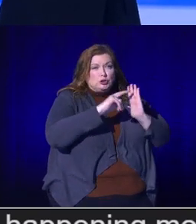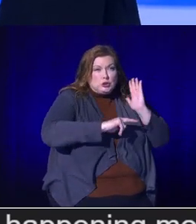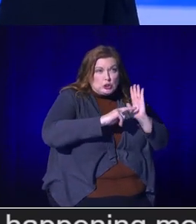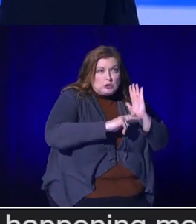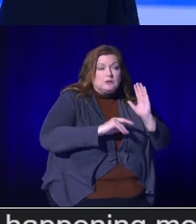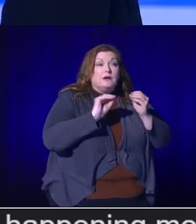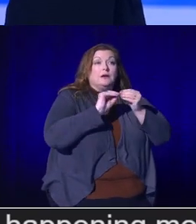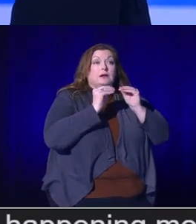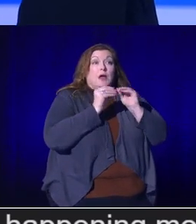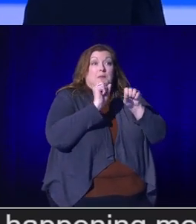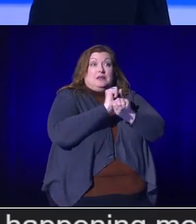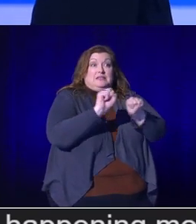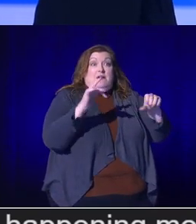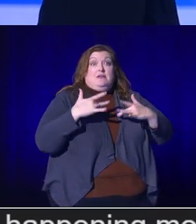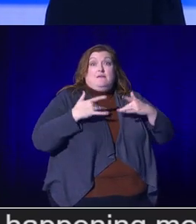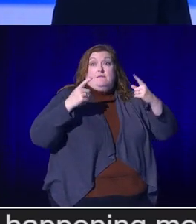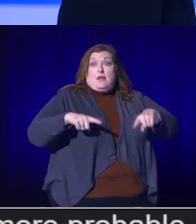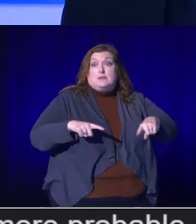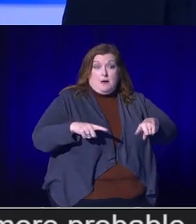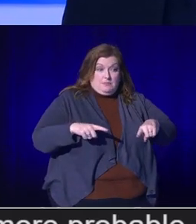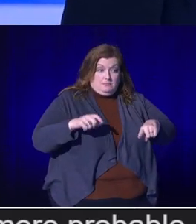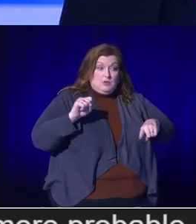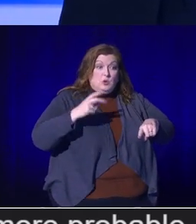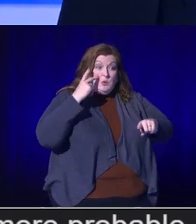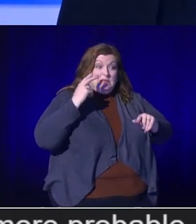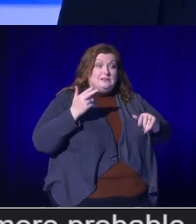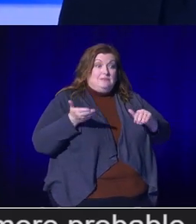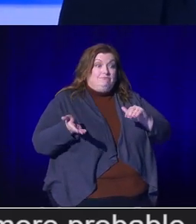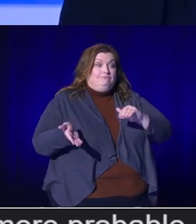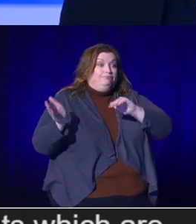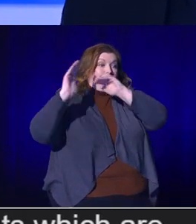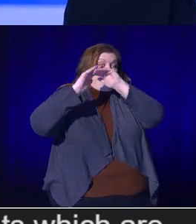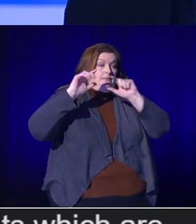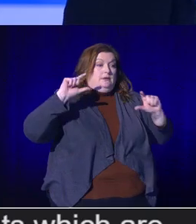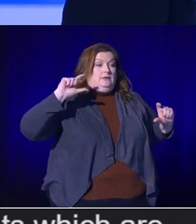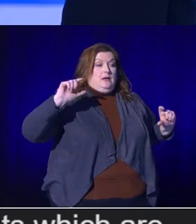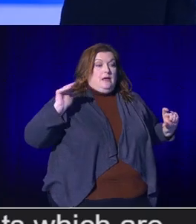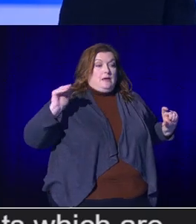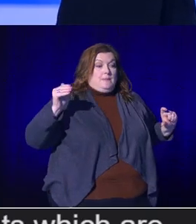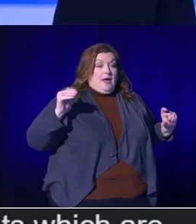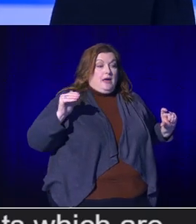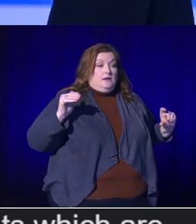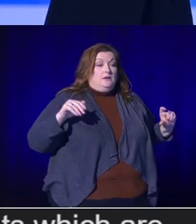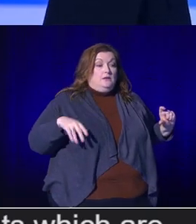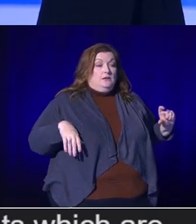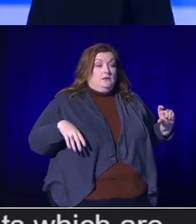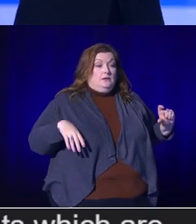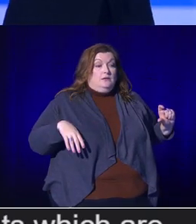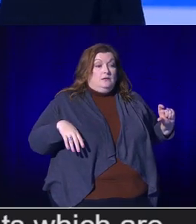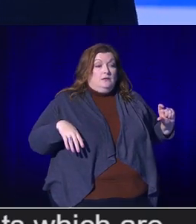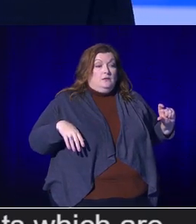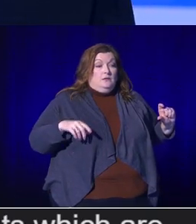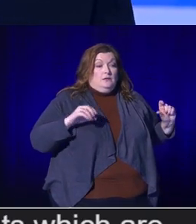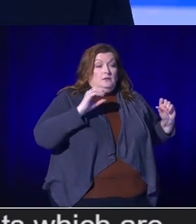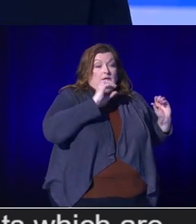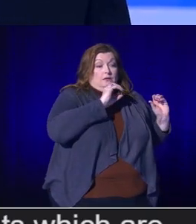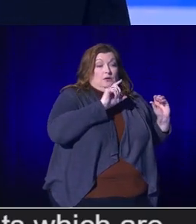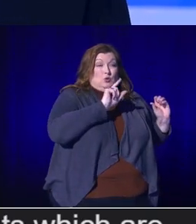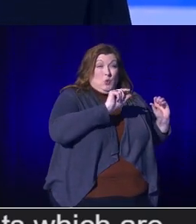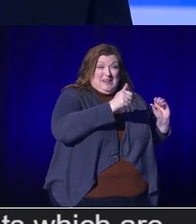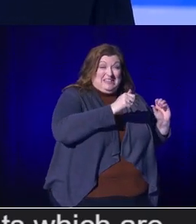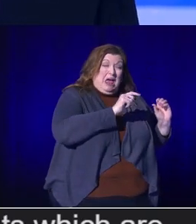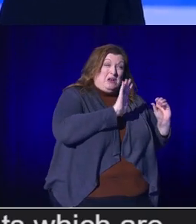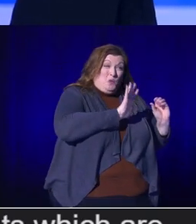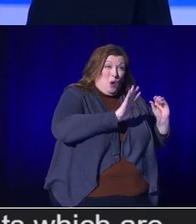of safety events which are occurring, and you can see a rapid increase from approaching 0 in the 2010s to